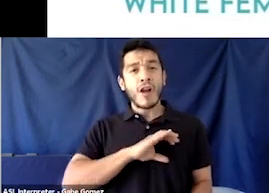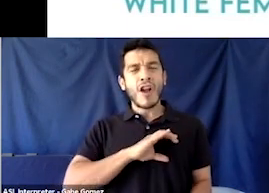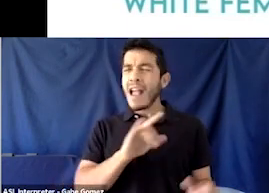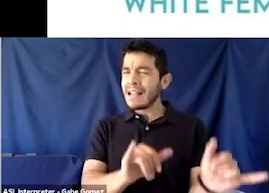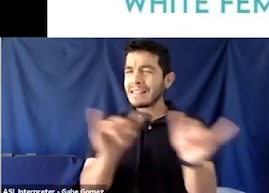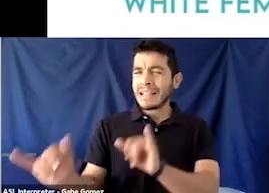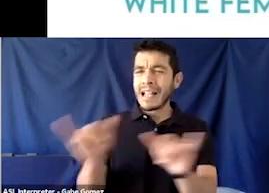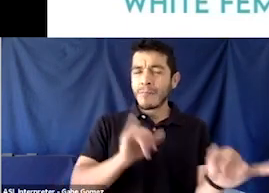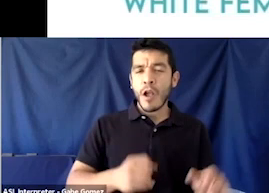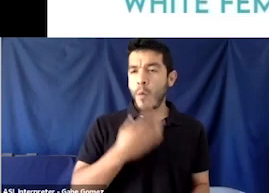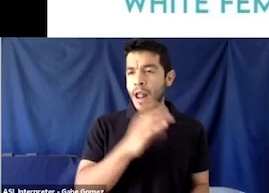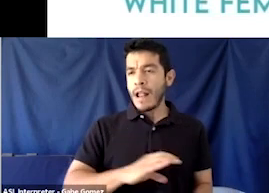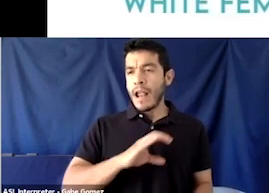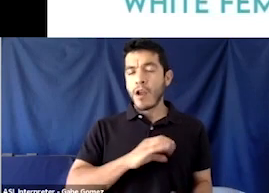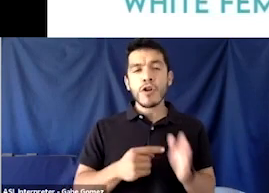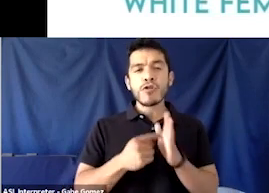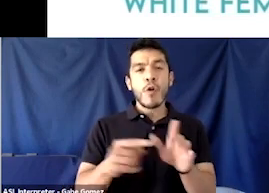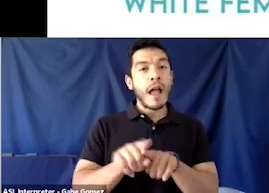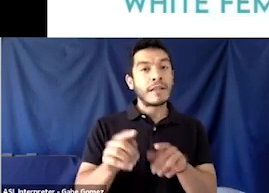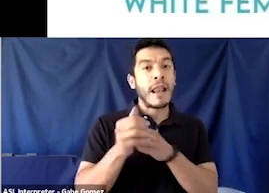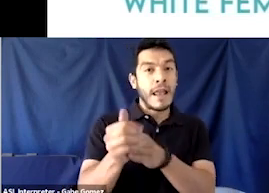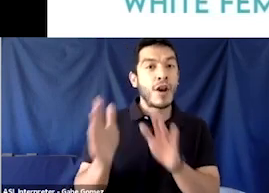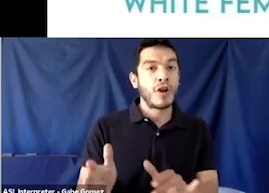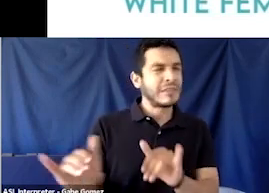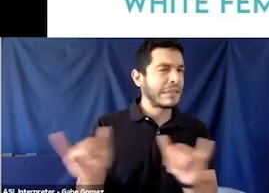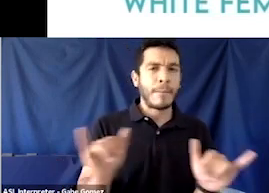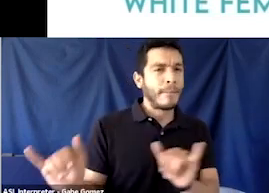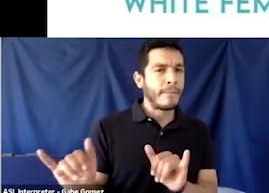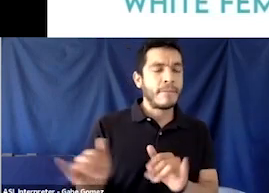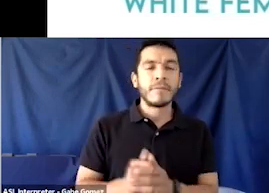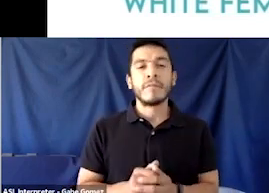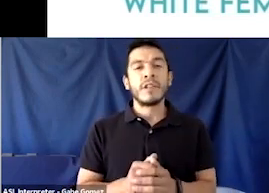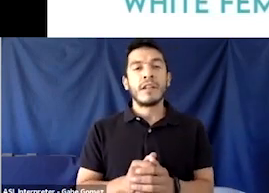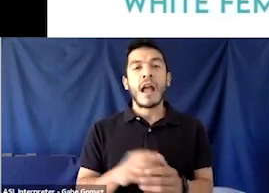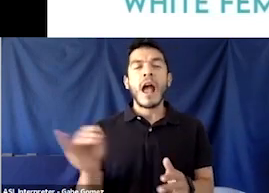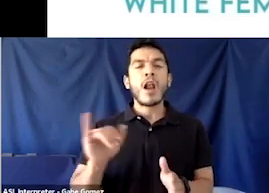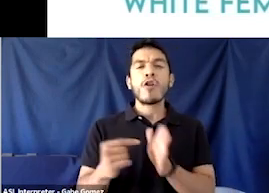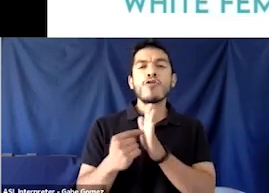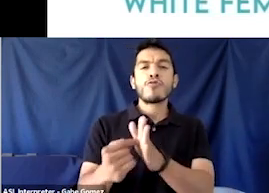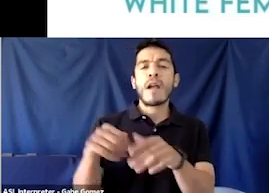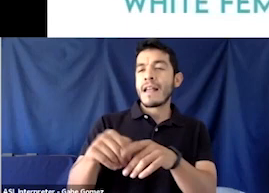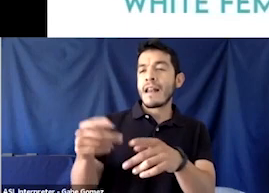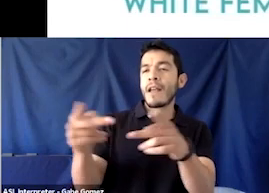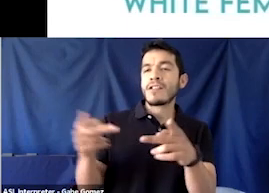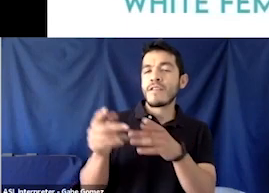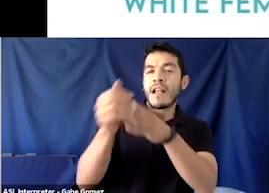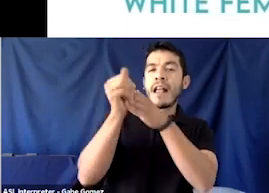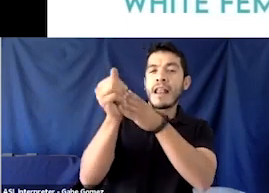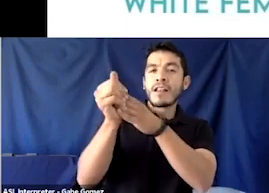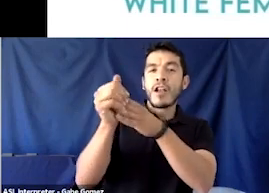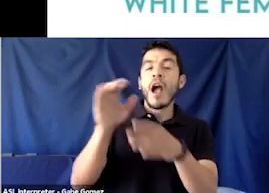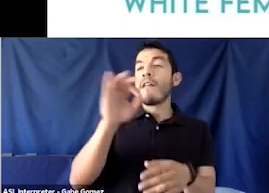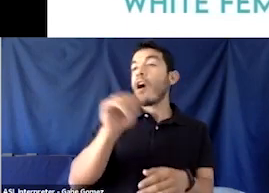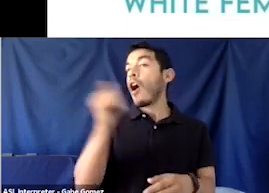female characters to be shown as leaders. And they're significantly more likely to be shown in a position of leadership than other female characters